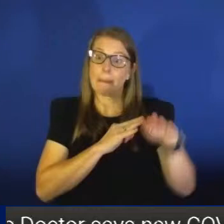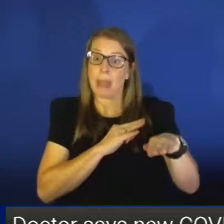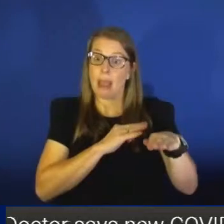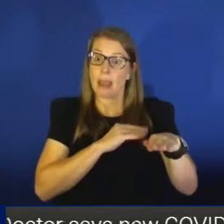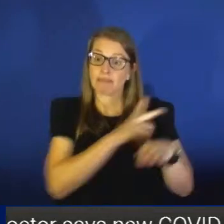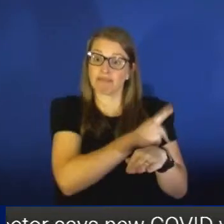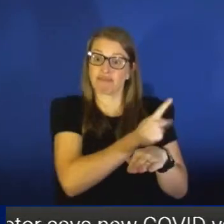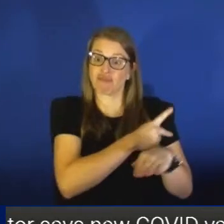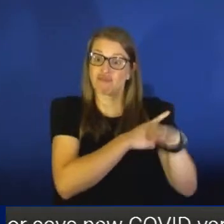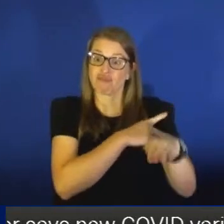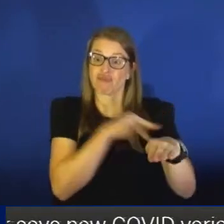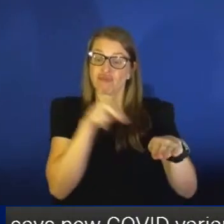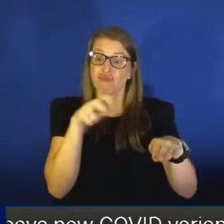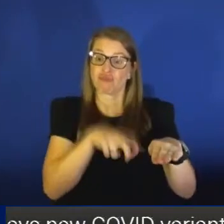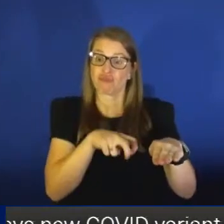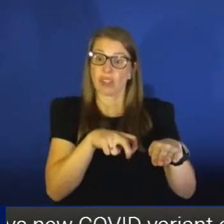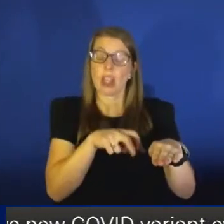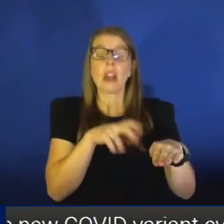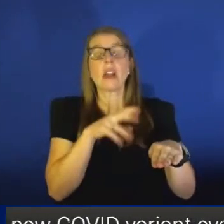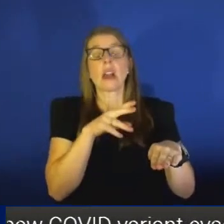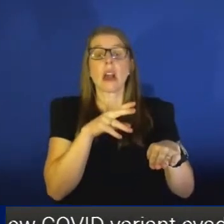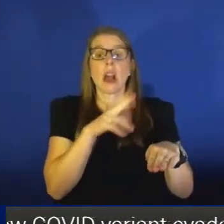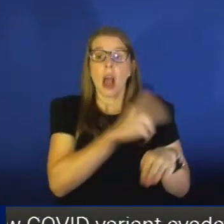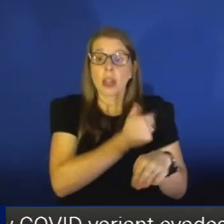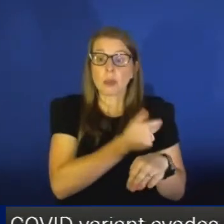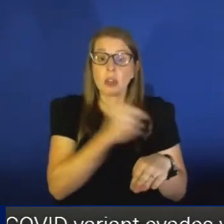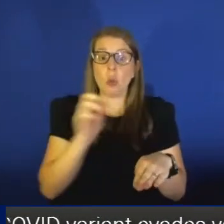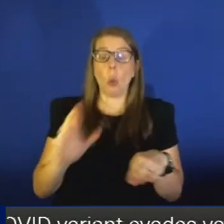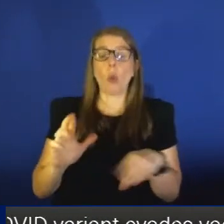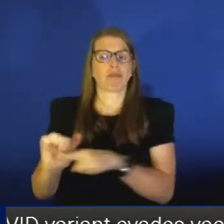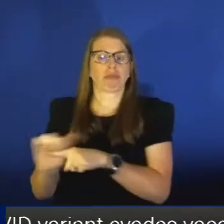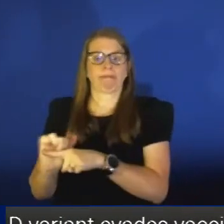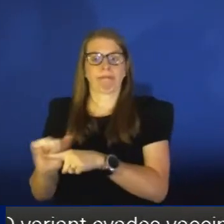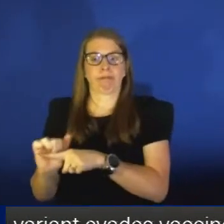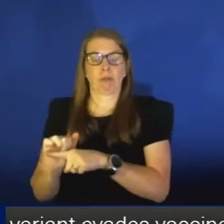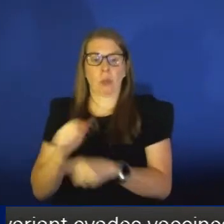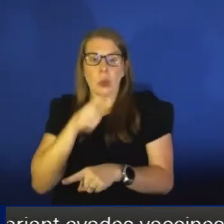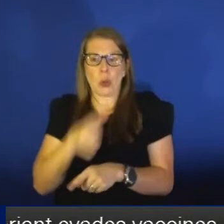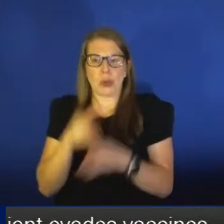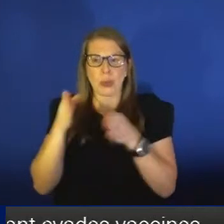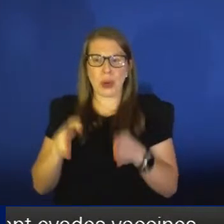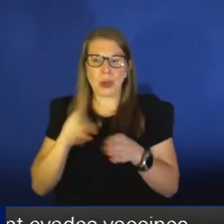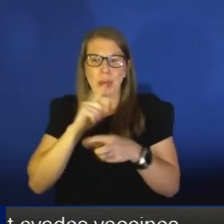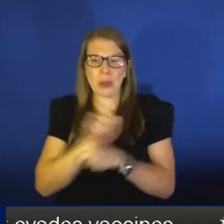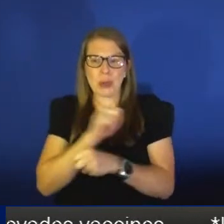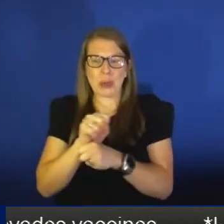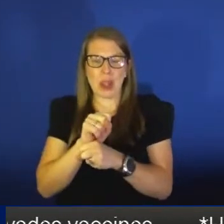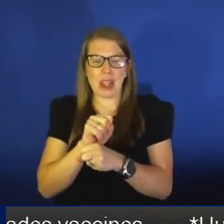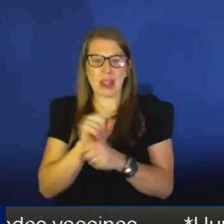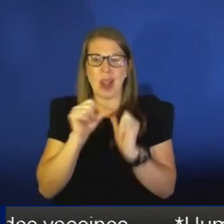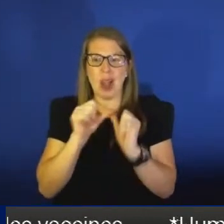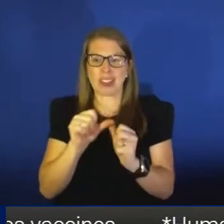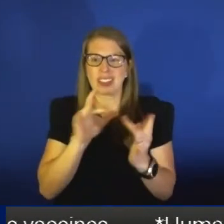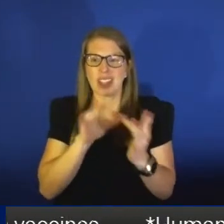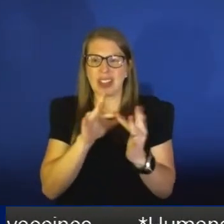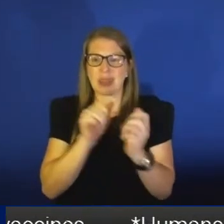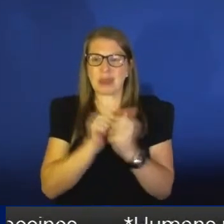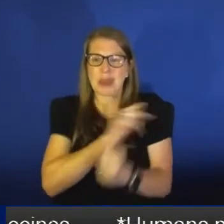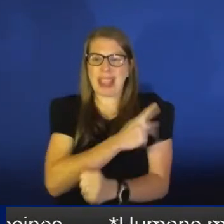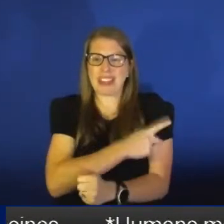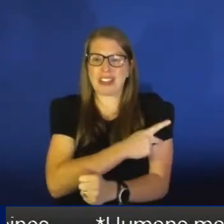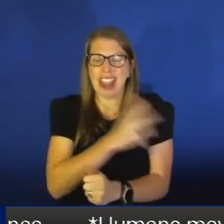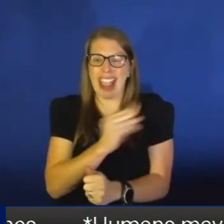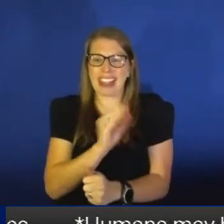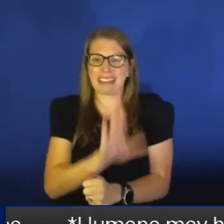hospital or even in the ambulatory practice, who's the person that's really in constant contact with the patient and their